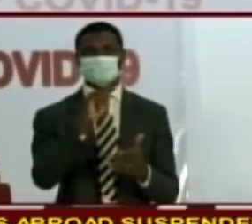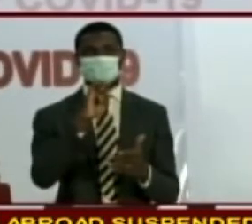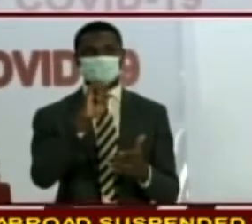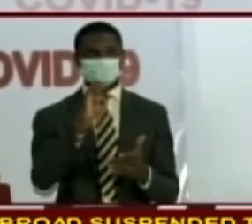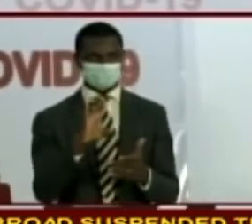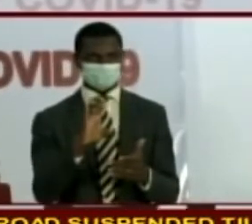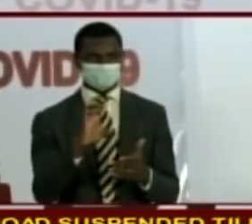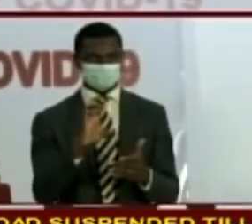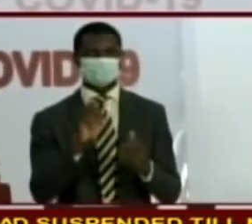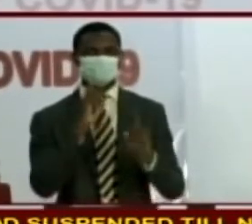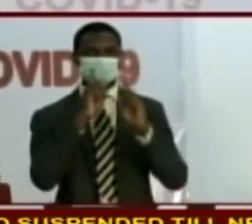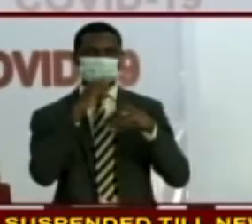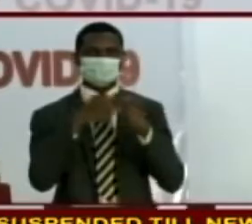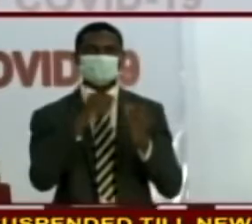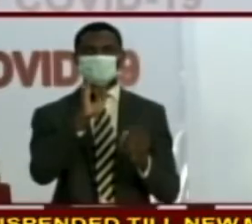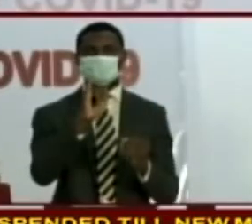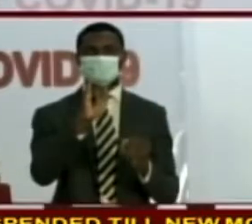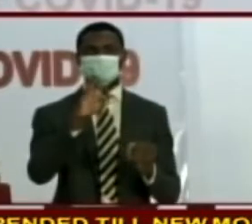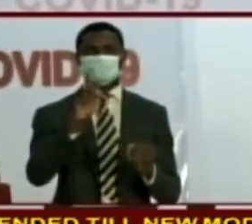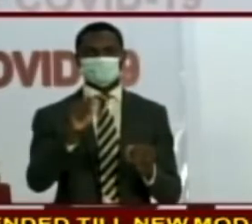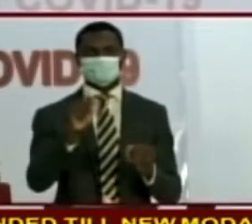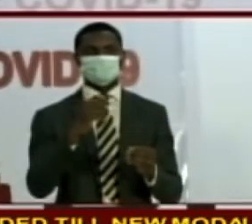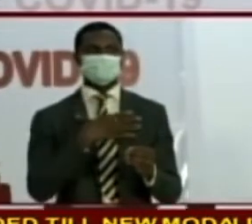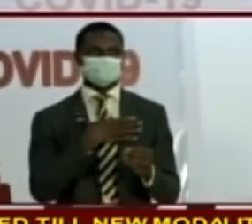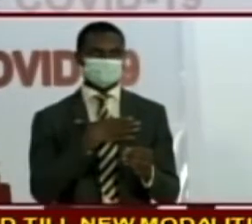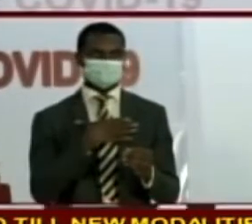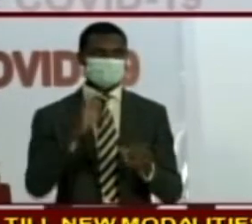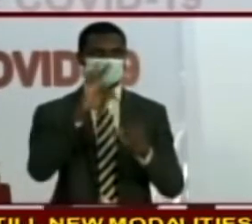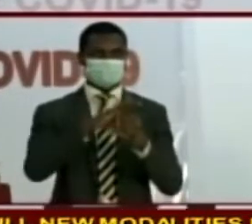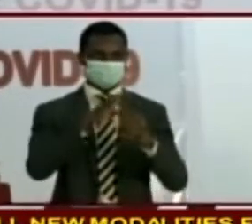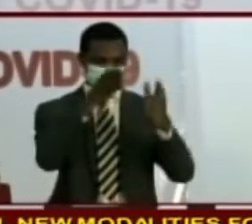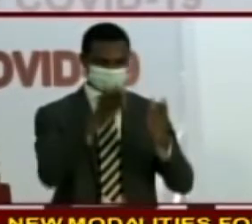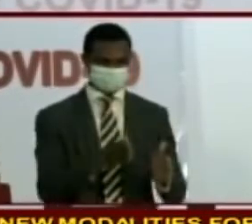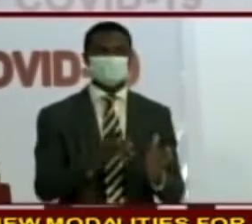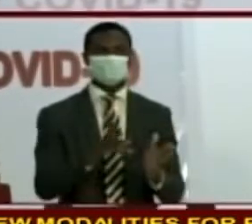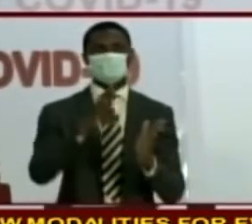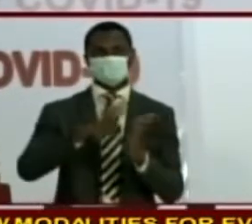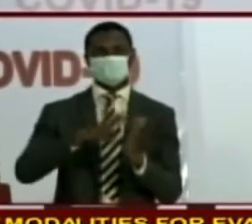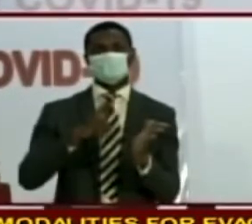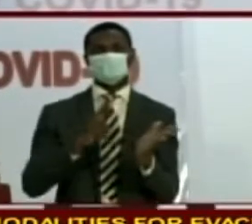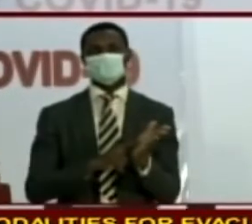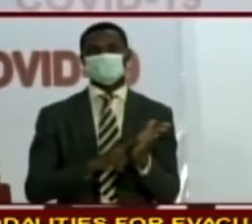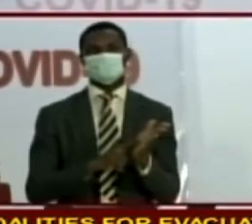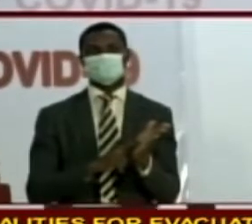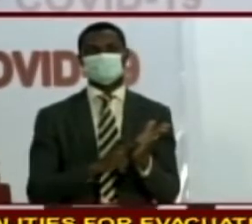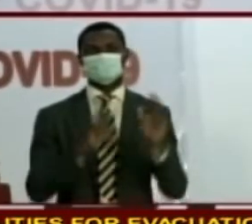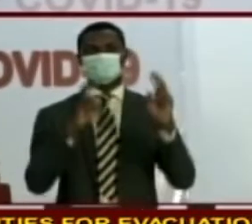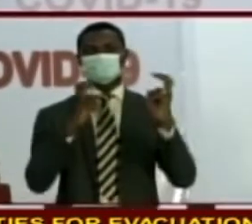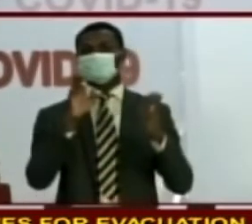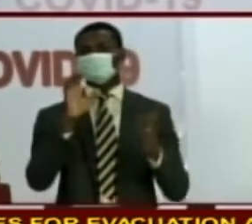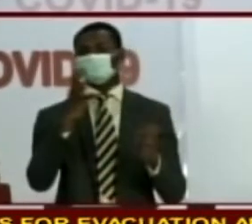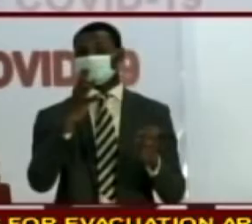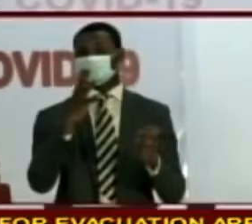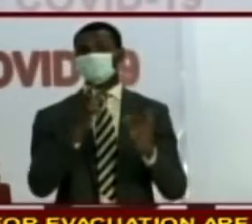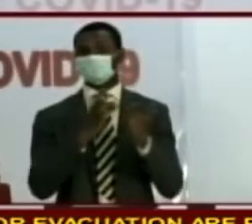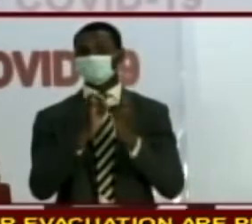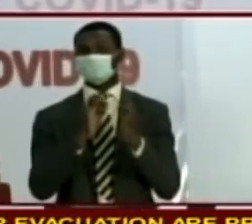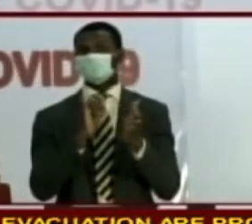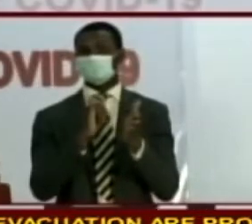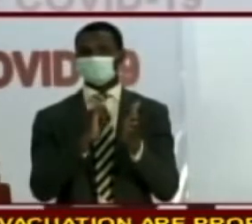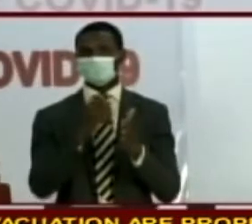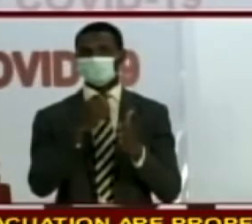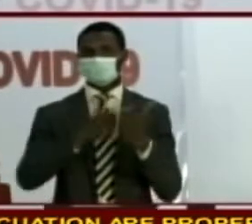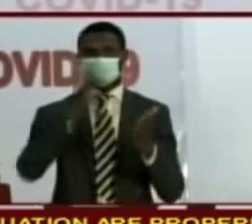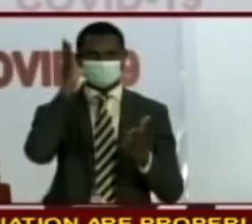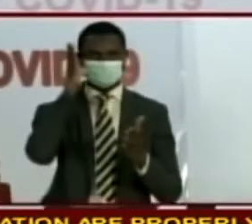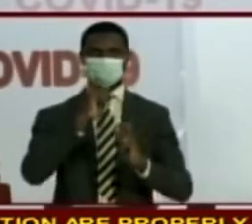voter registration. And the item 5 of that is what would give you a